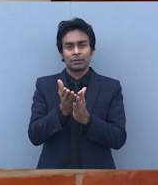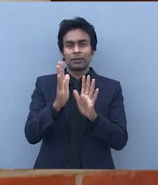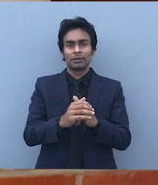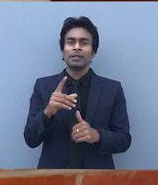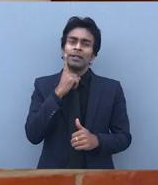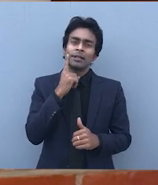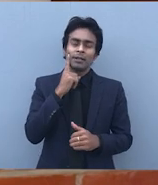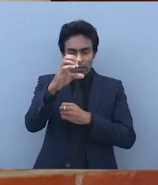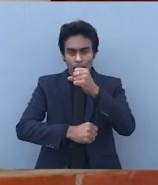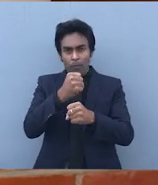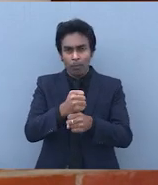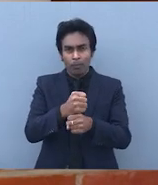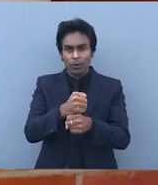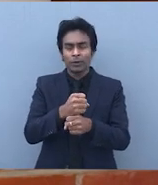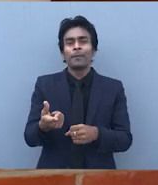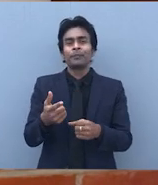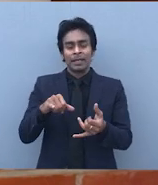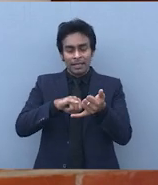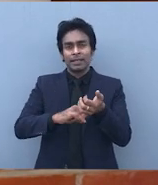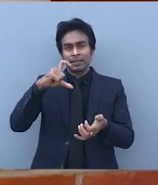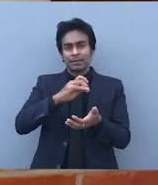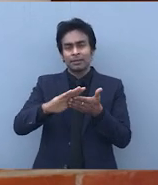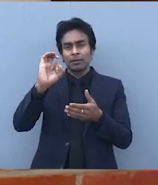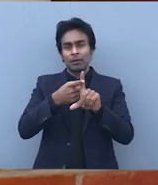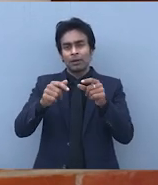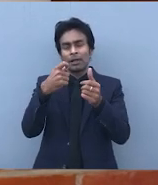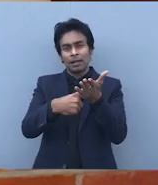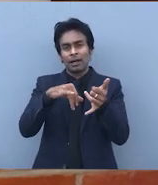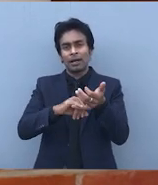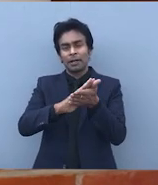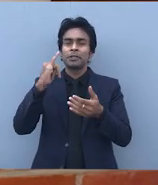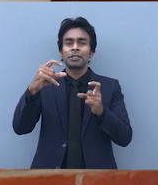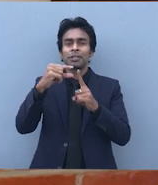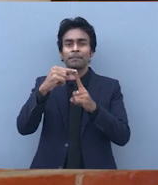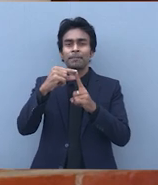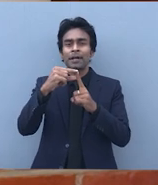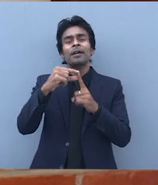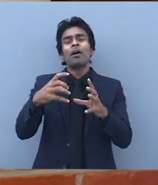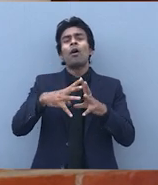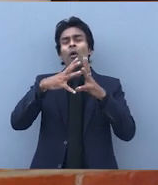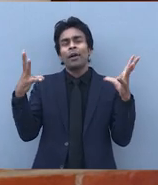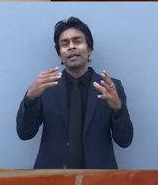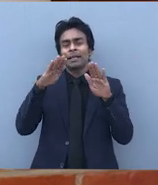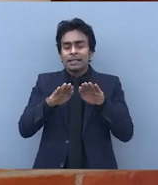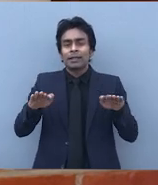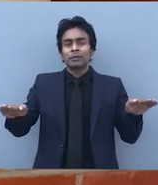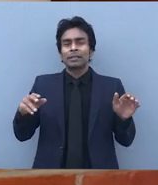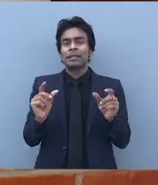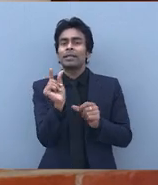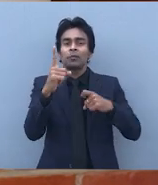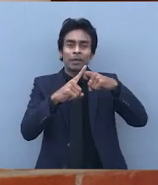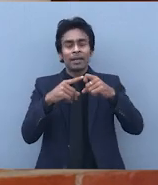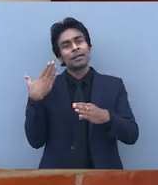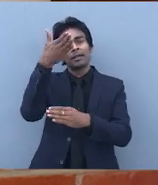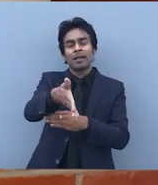to the UK, which transforms their lives and careers, giving them experience and insight in high global demand. This year,